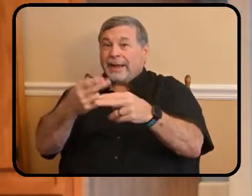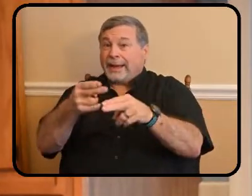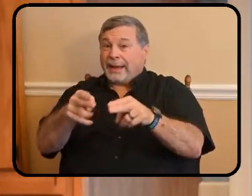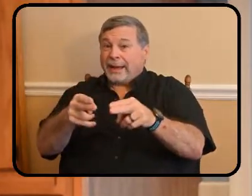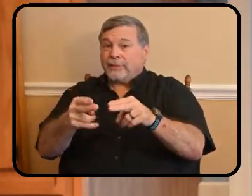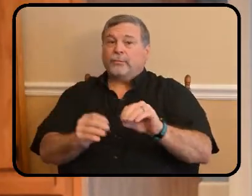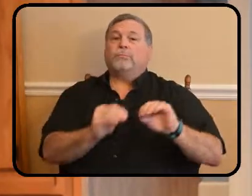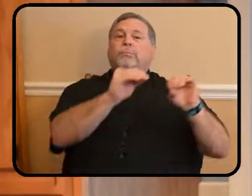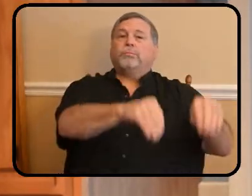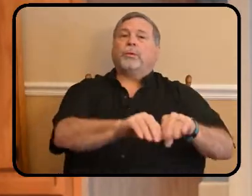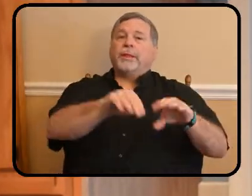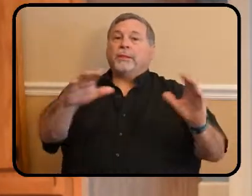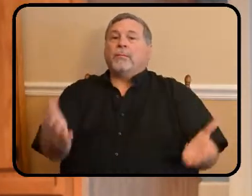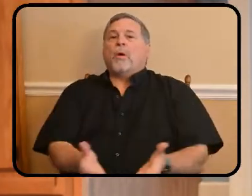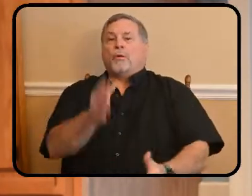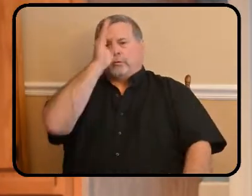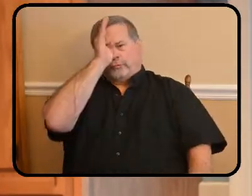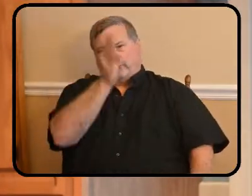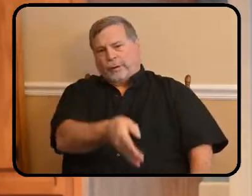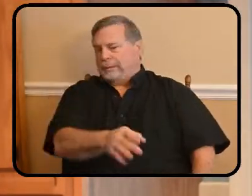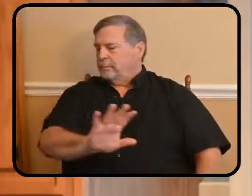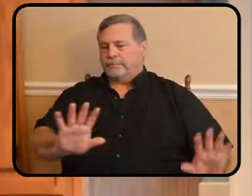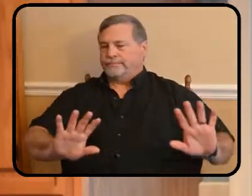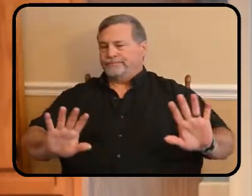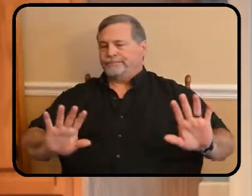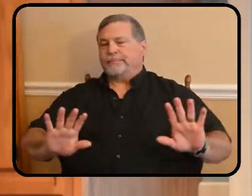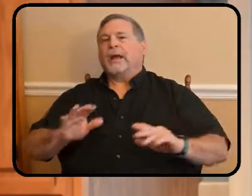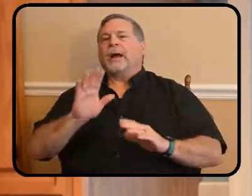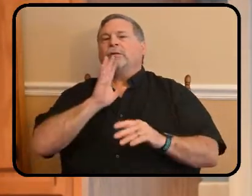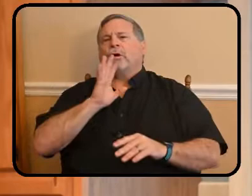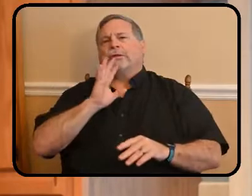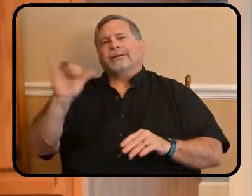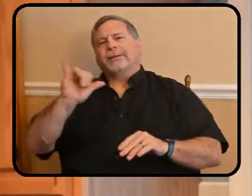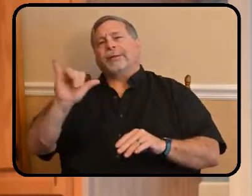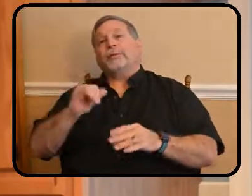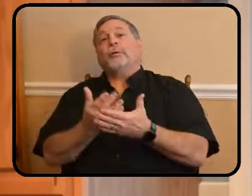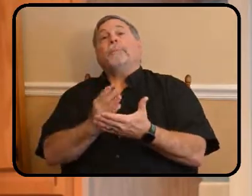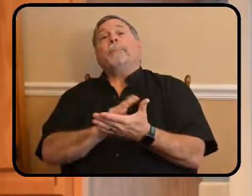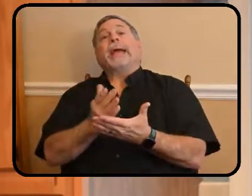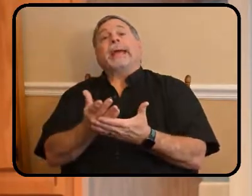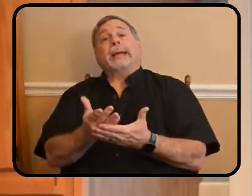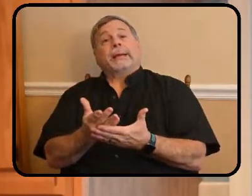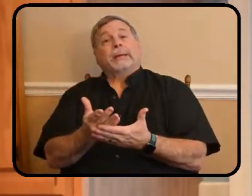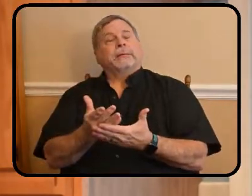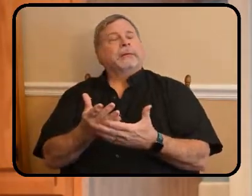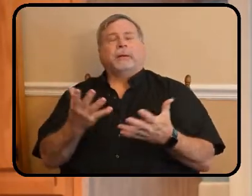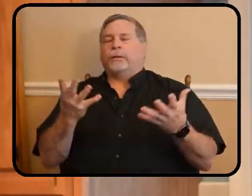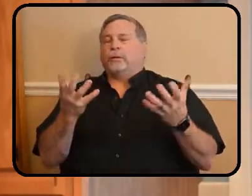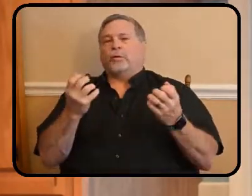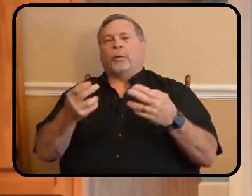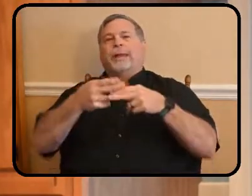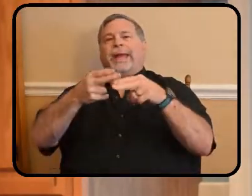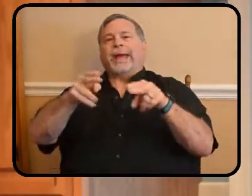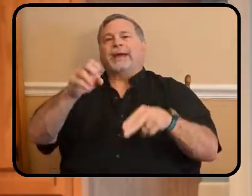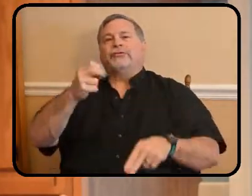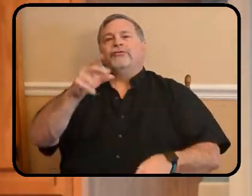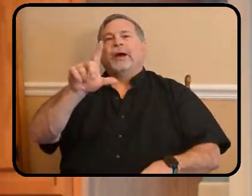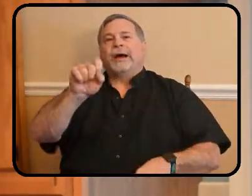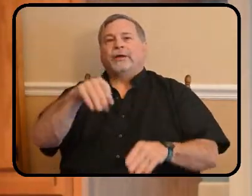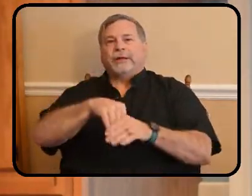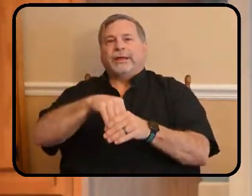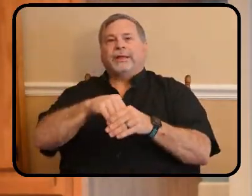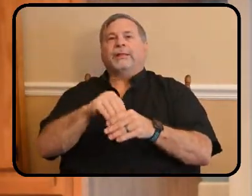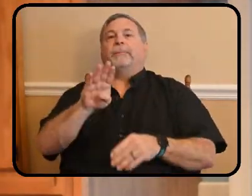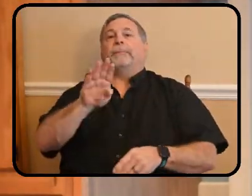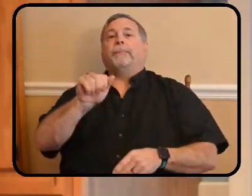right into the bowl. Just like when I talked about baking. You don't want to have eggshells fall into your batter. Well, we don't